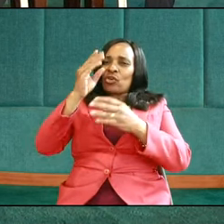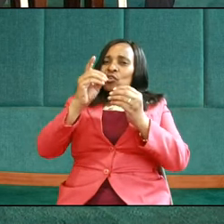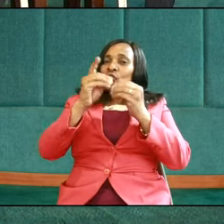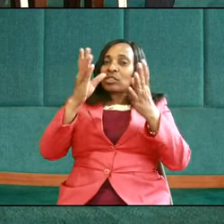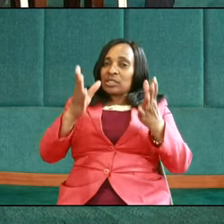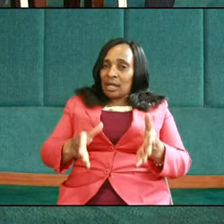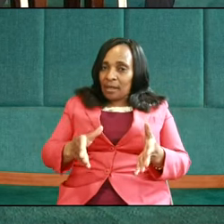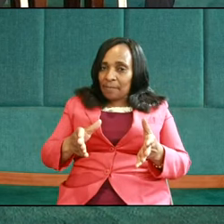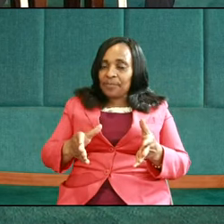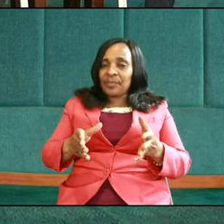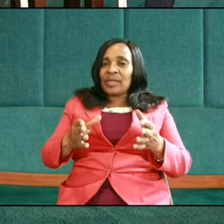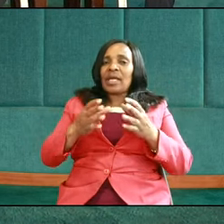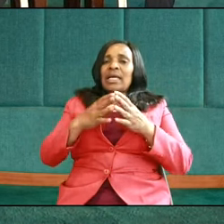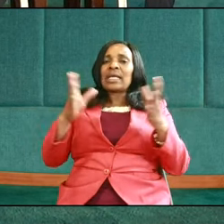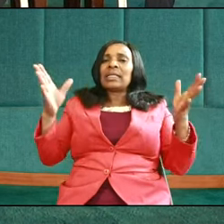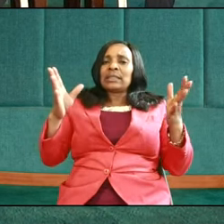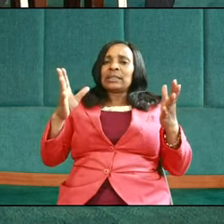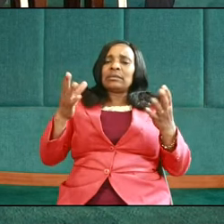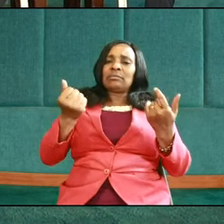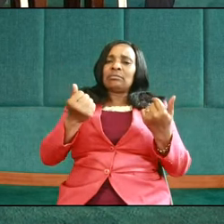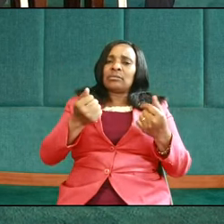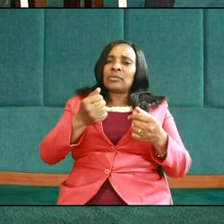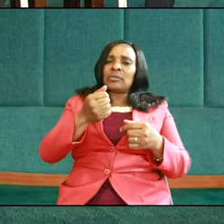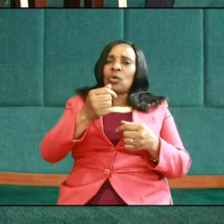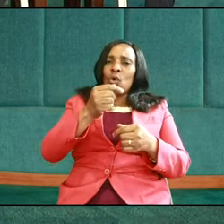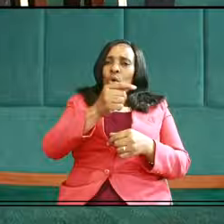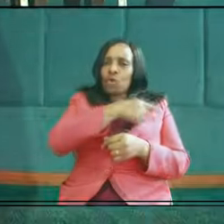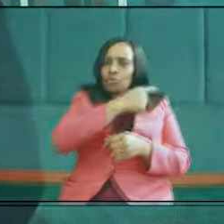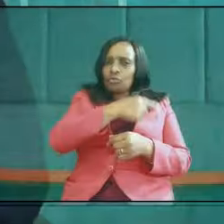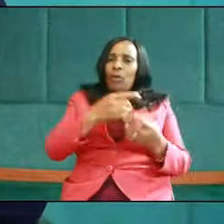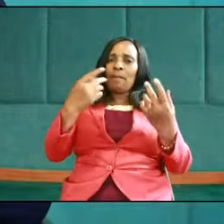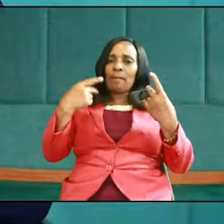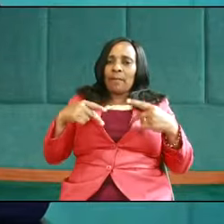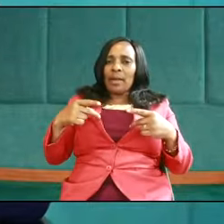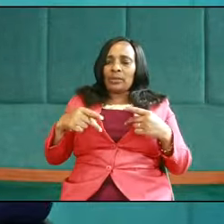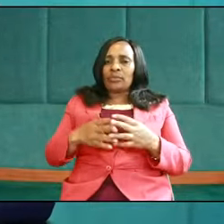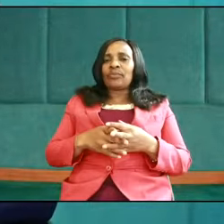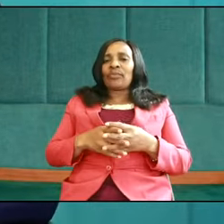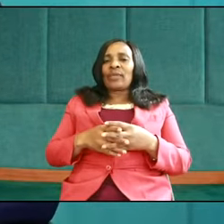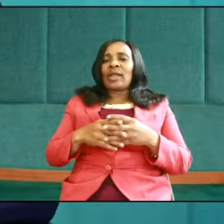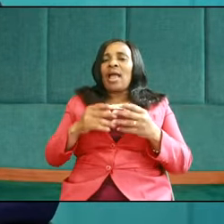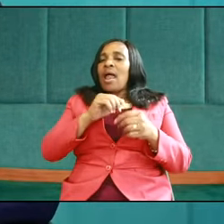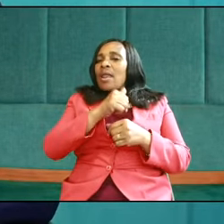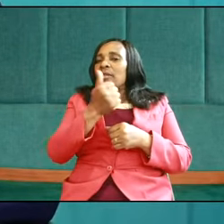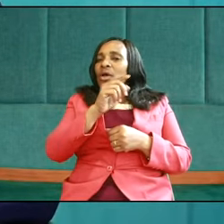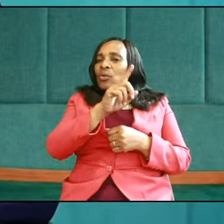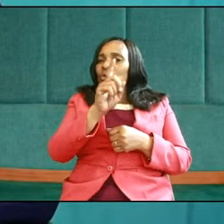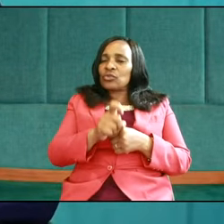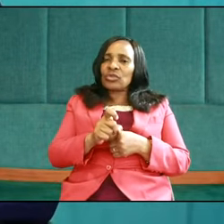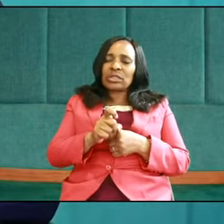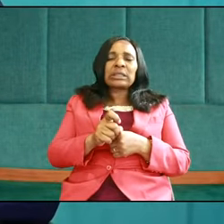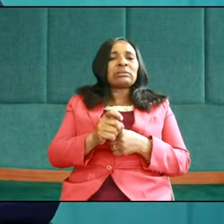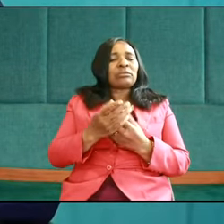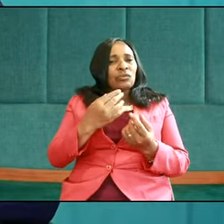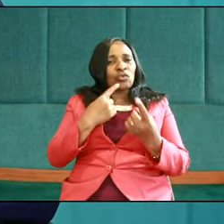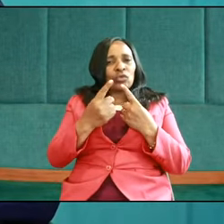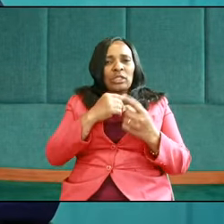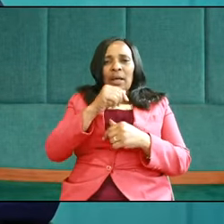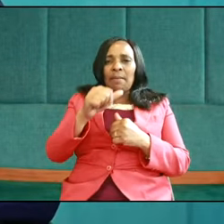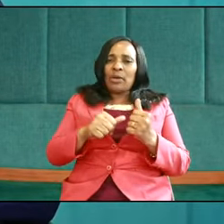doctor. He's the great physician. Okay. Another question is, it really talks